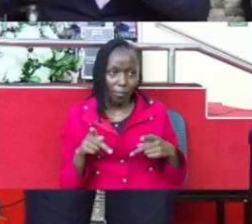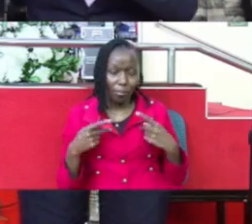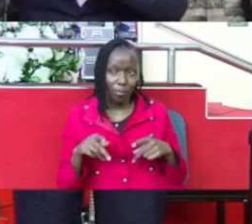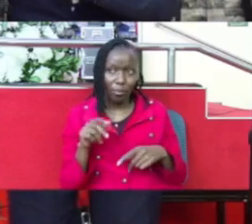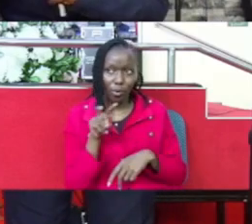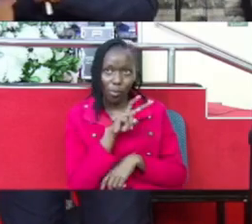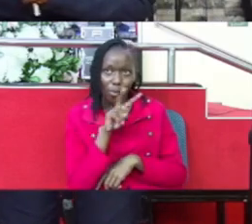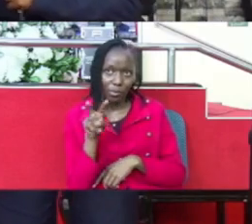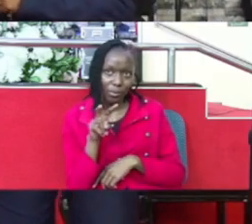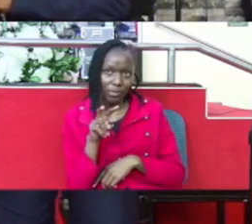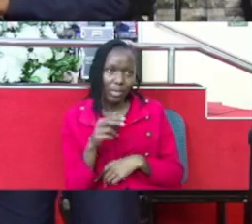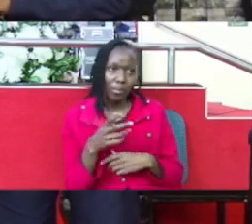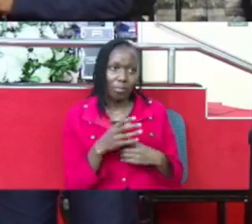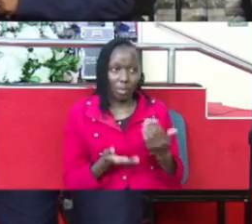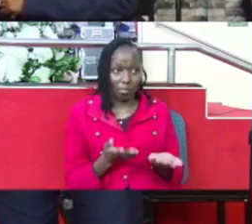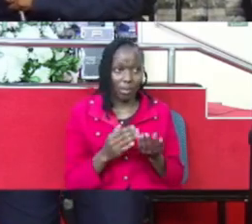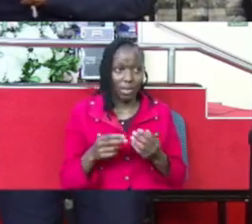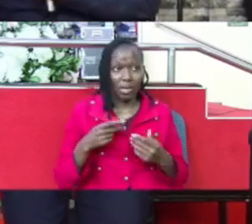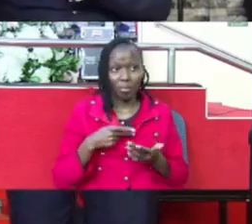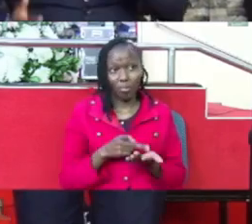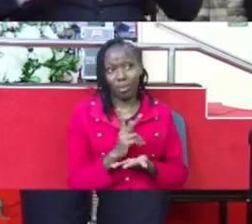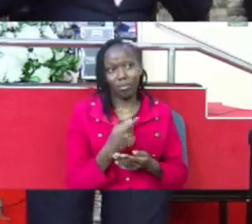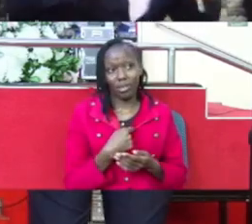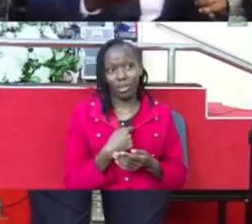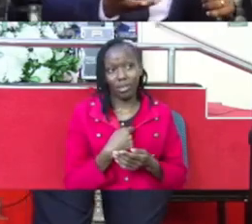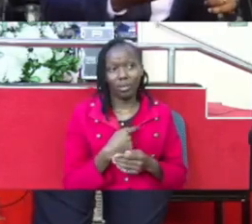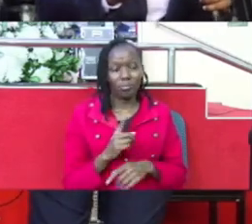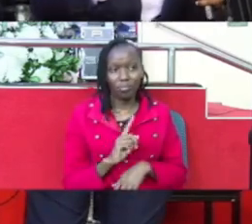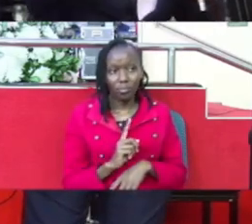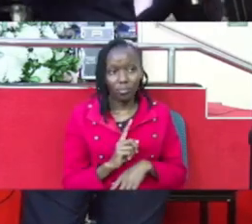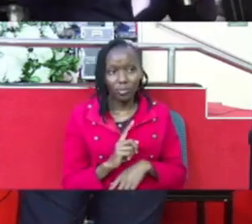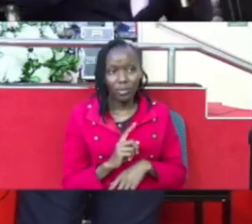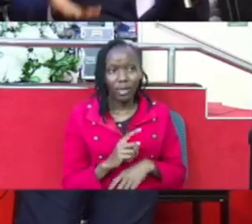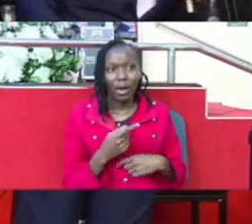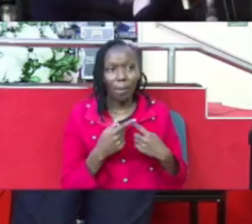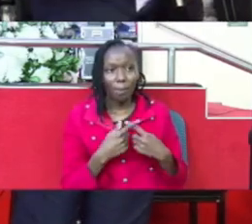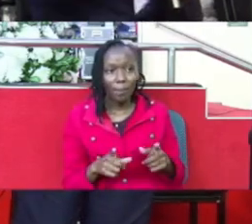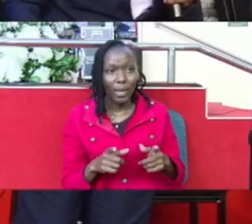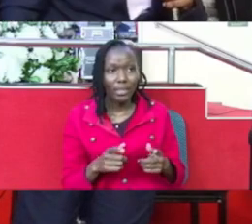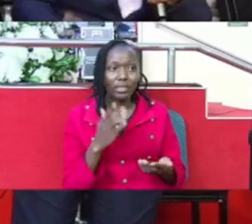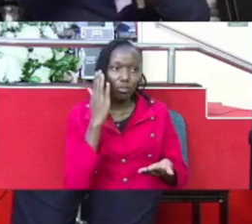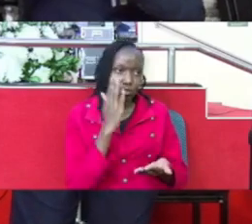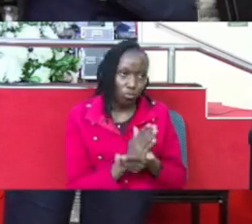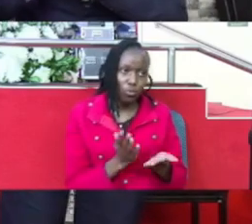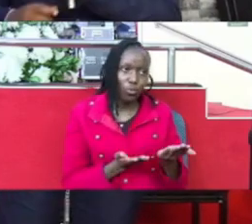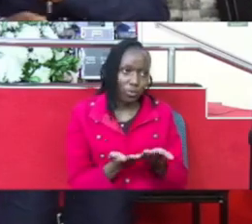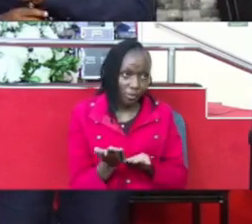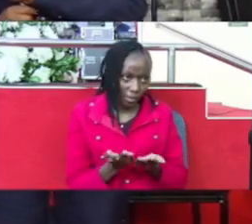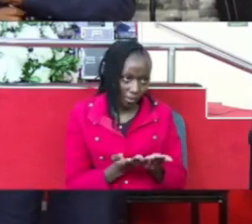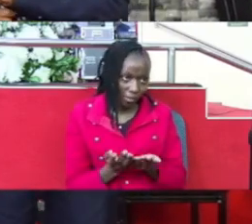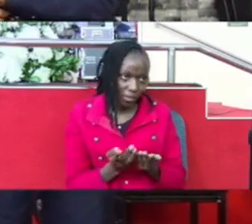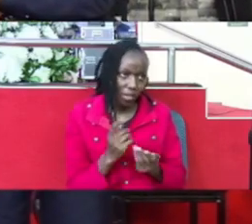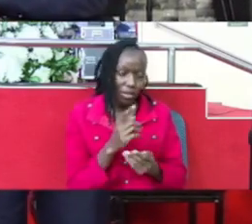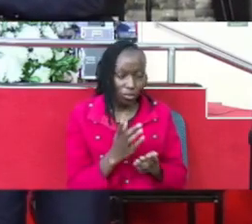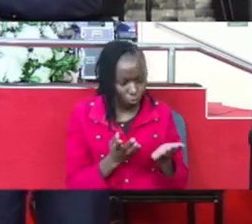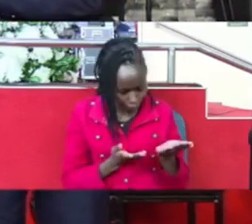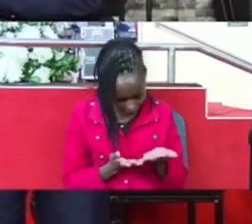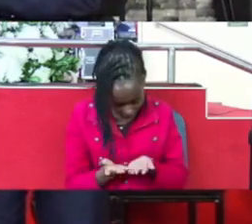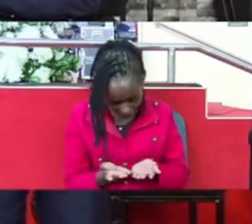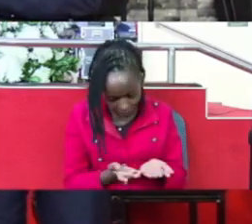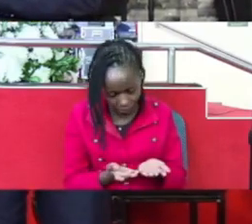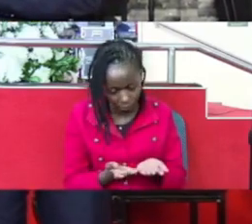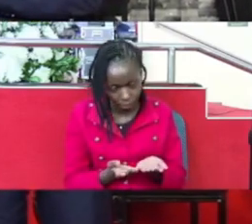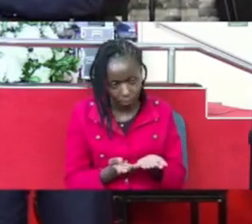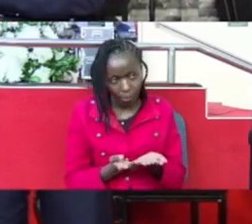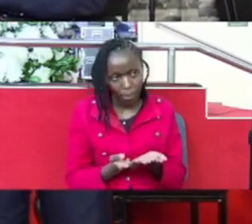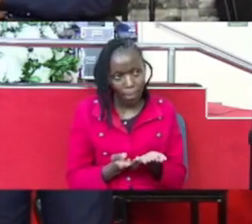inajenga jamii. It lifts others along the way. Na inua wengine mikiendelea. Quietly takes